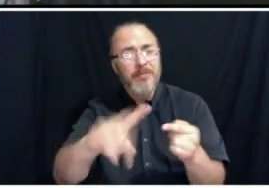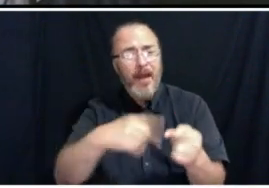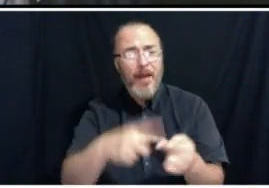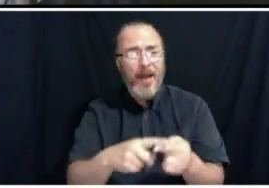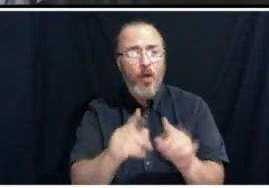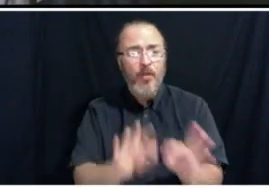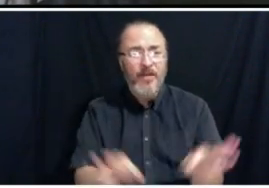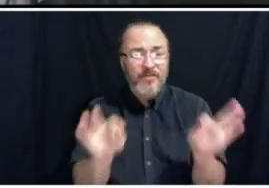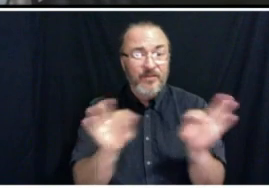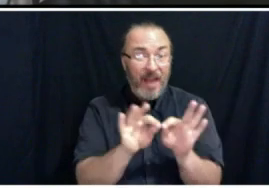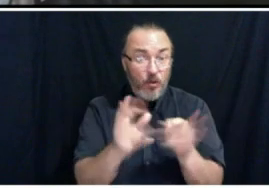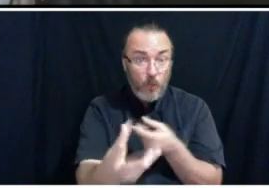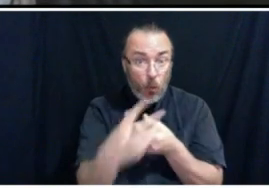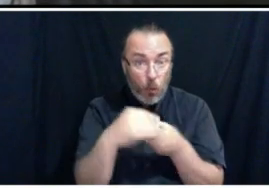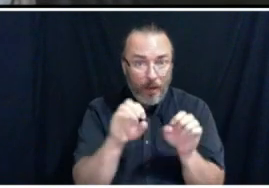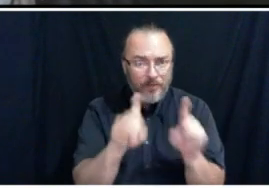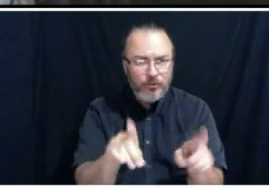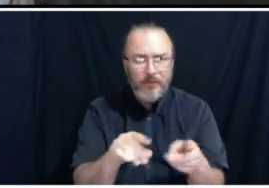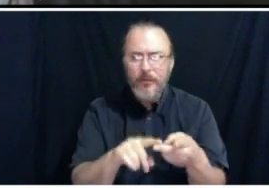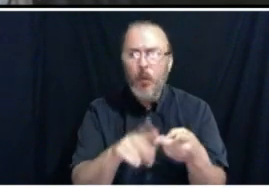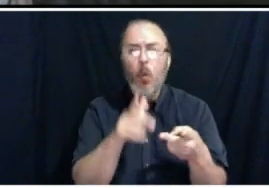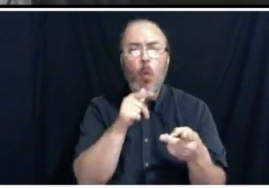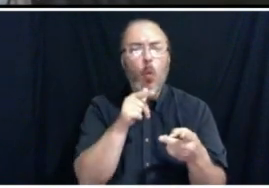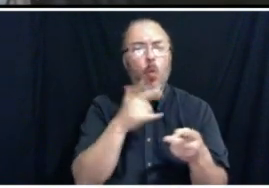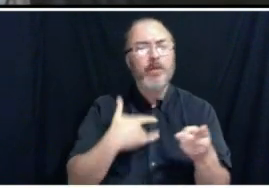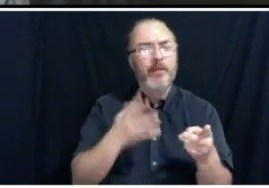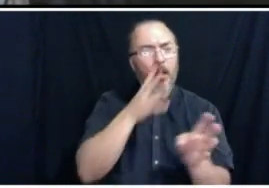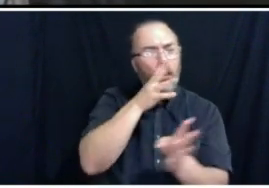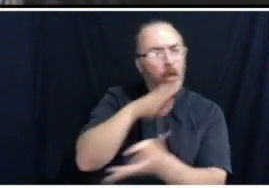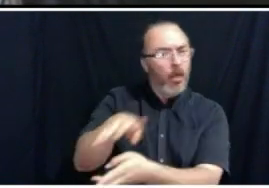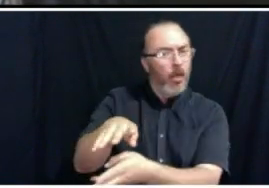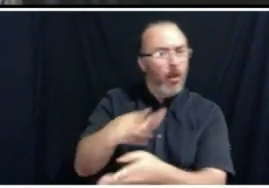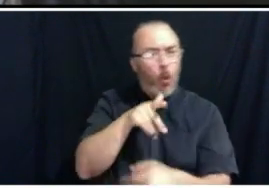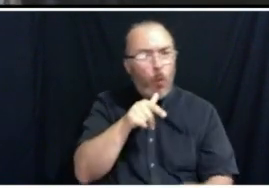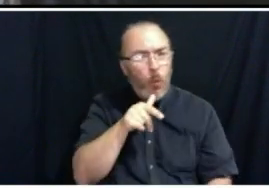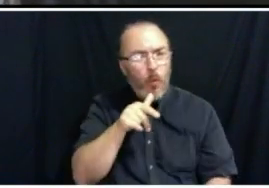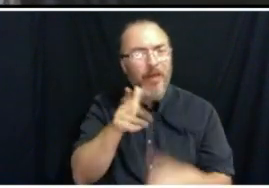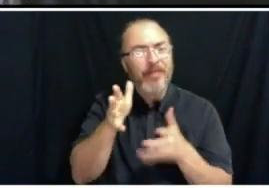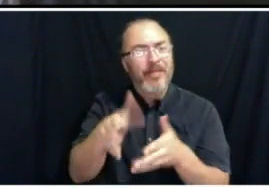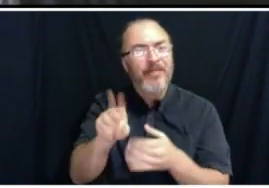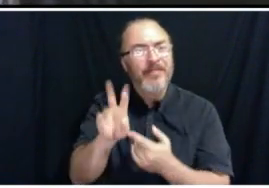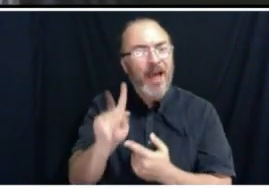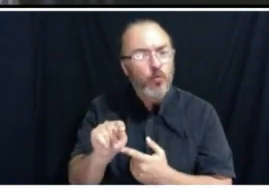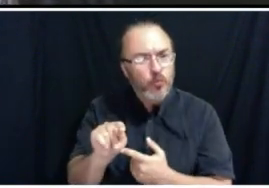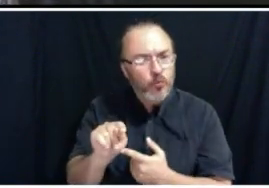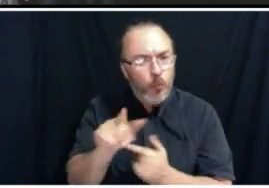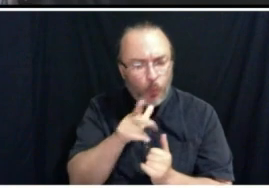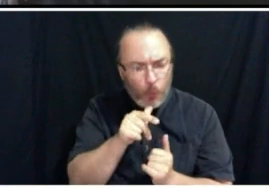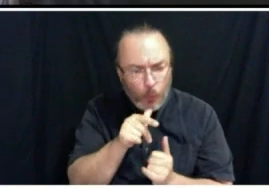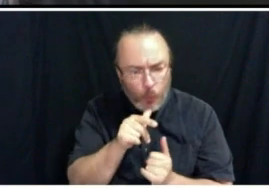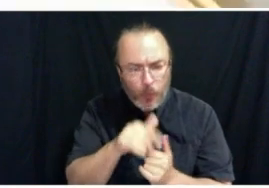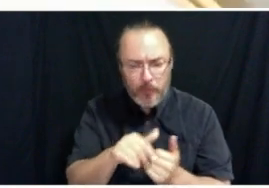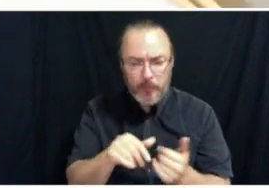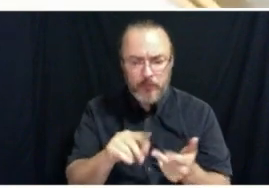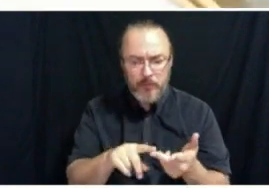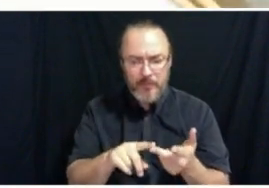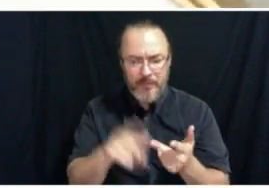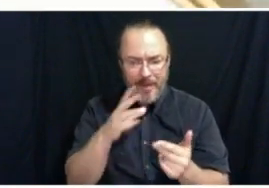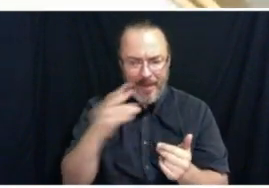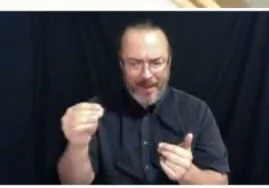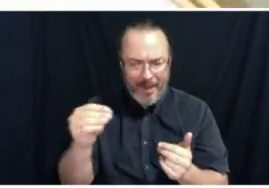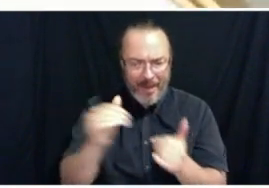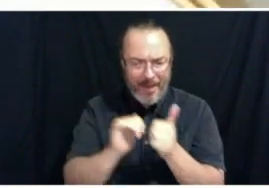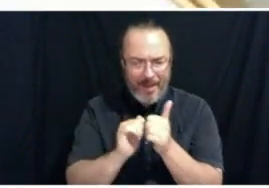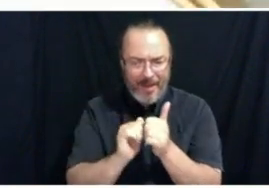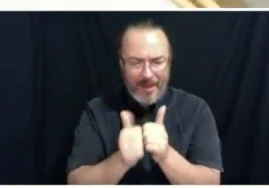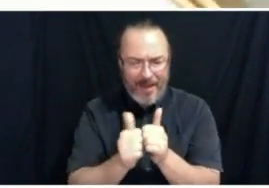education. Who tends to get left out in countries' definitions of inclusive education? And how can those